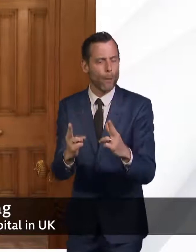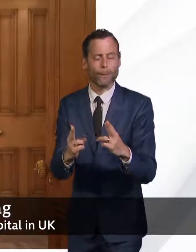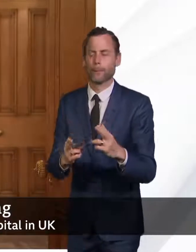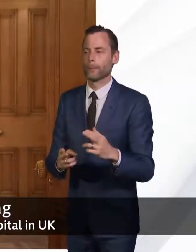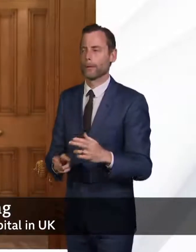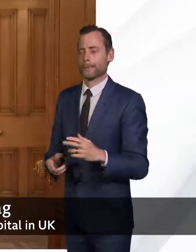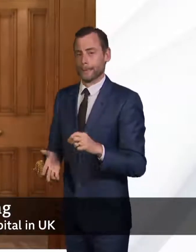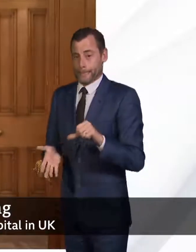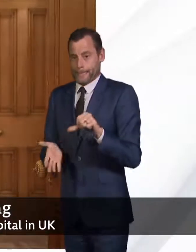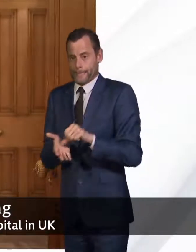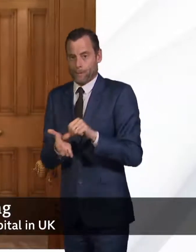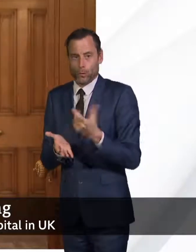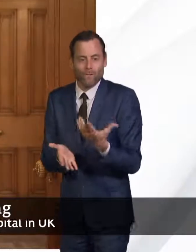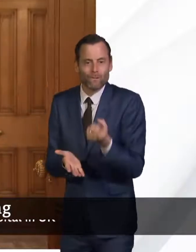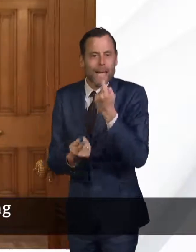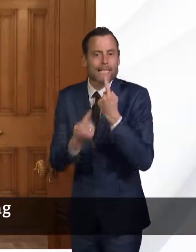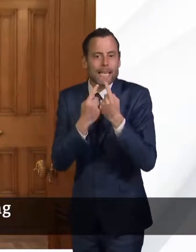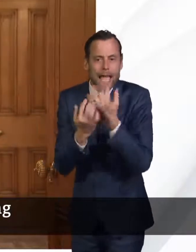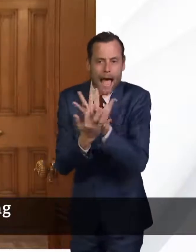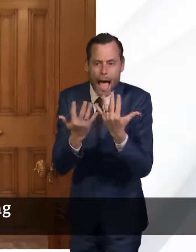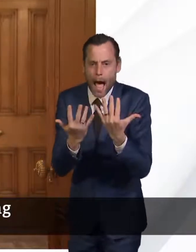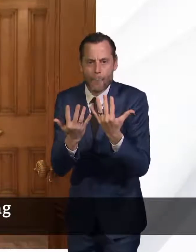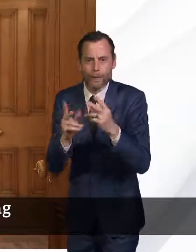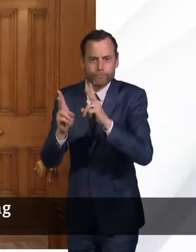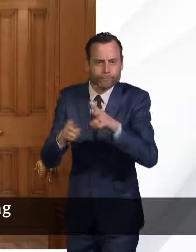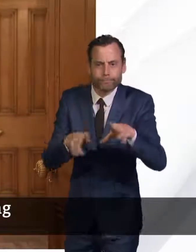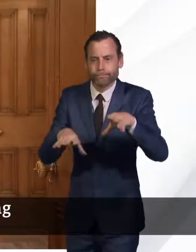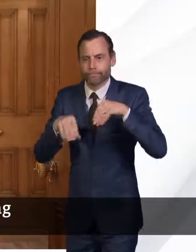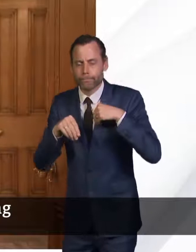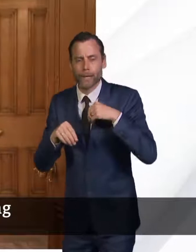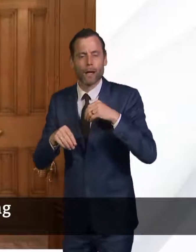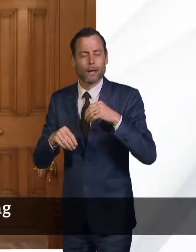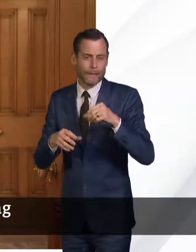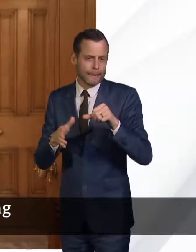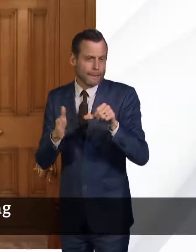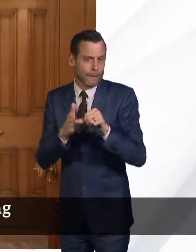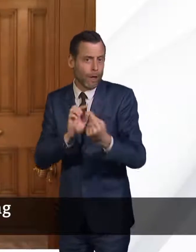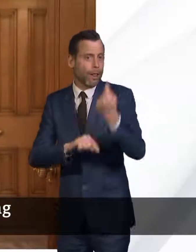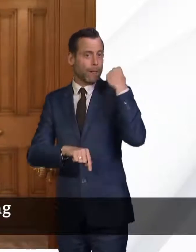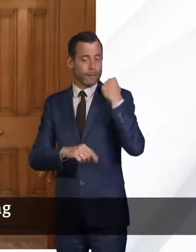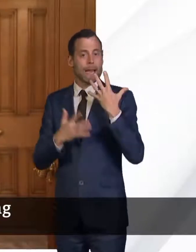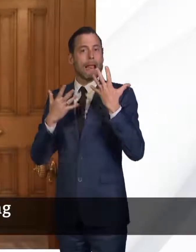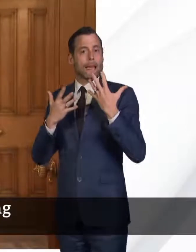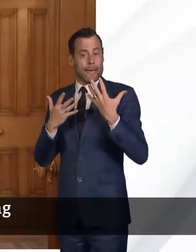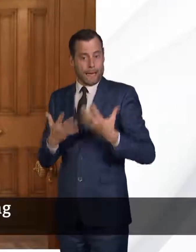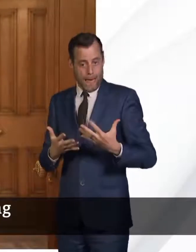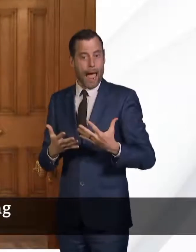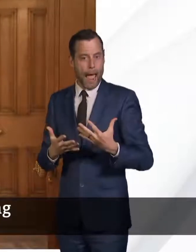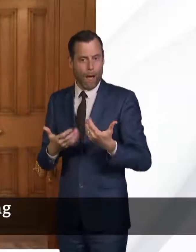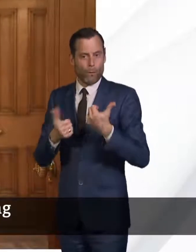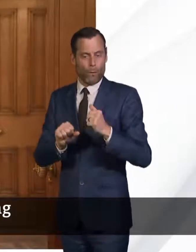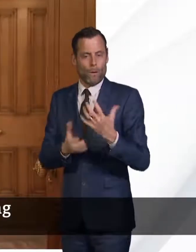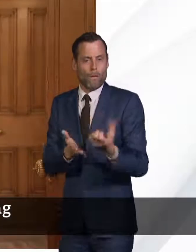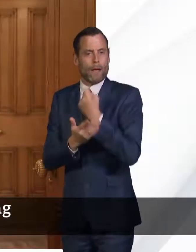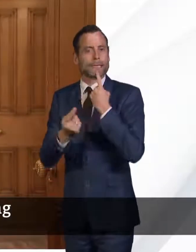data flowing, and I'm very glad we're able to do that now on a daily basis instead of a weekly basis as before. And